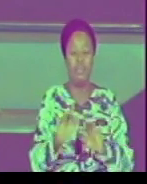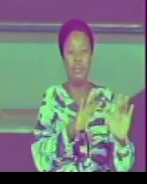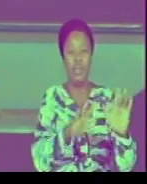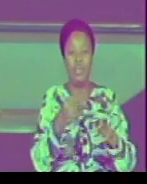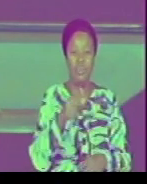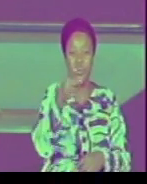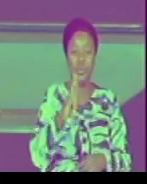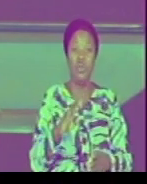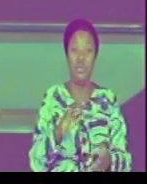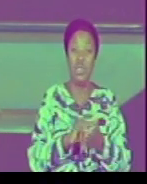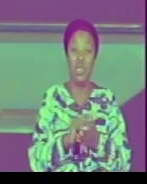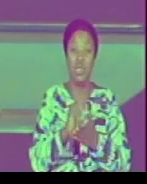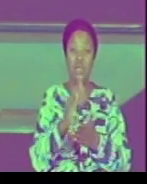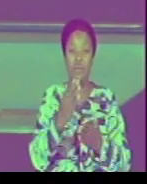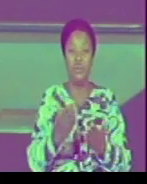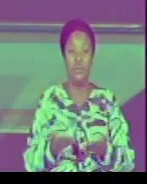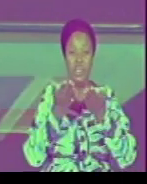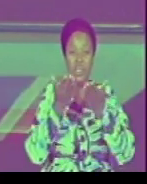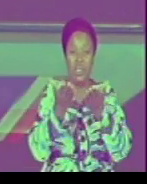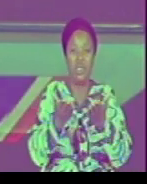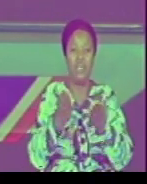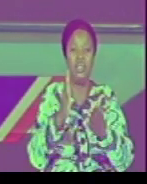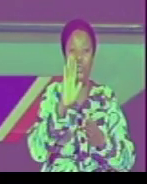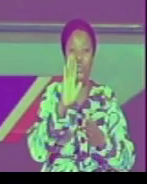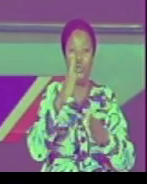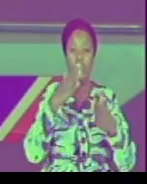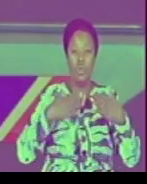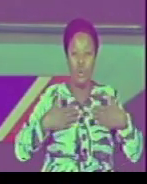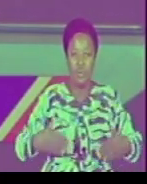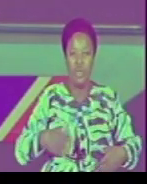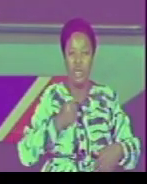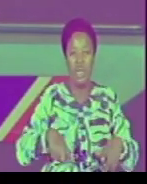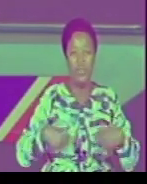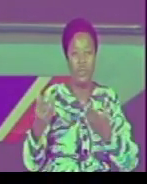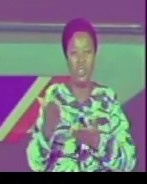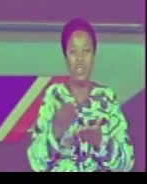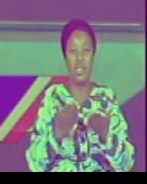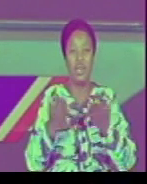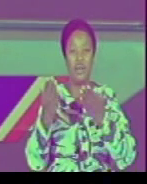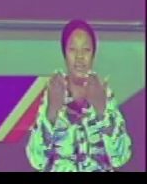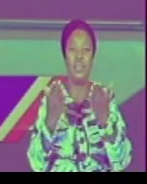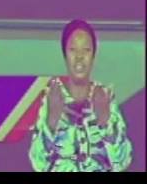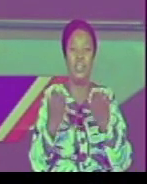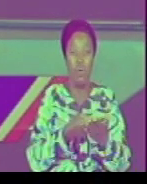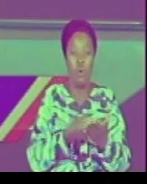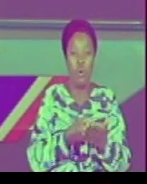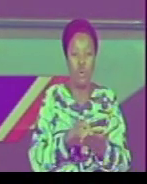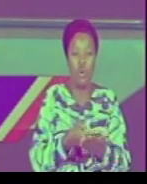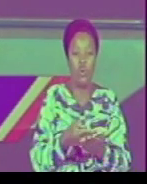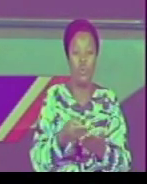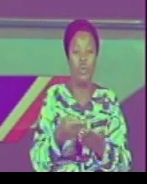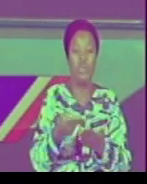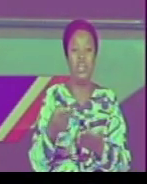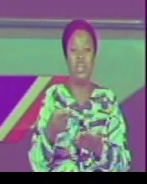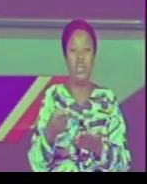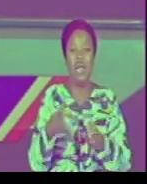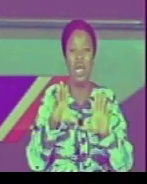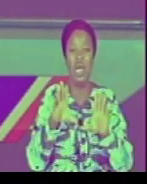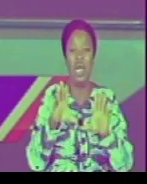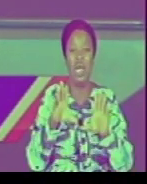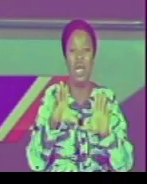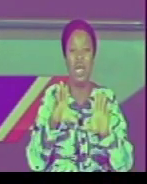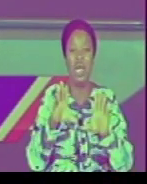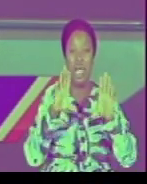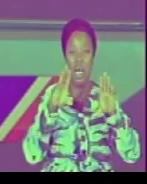ye present your bodies a living sacrifice, holy, acceptable unto